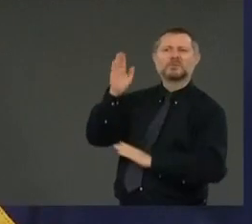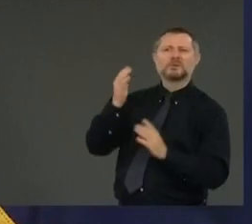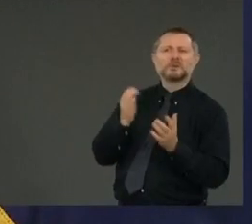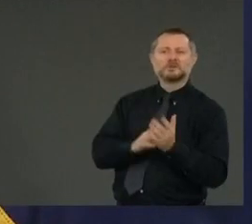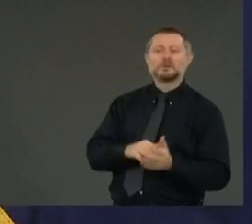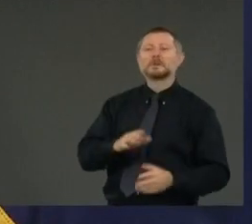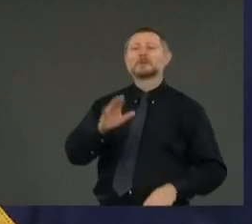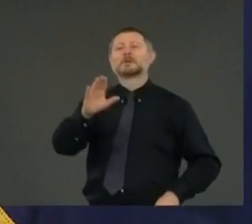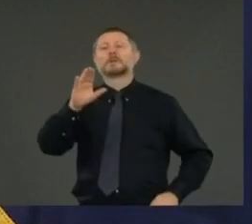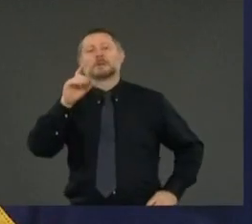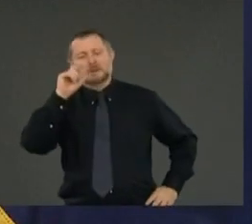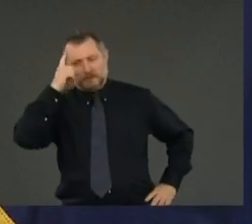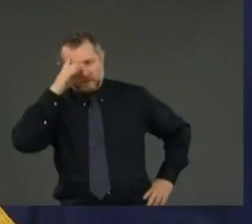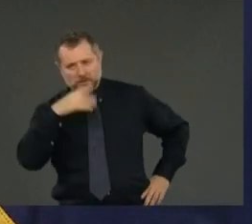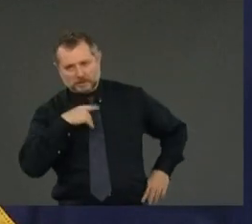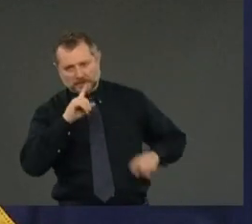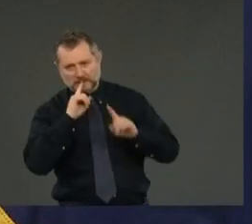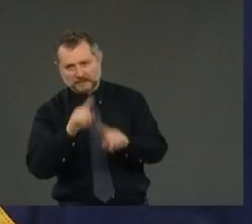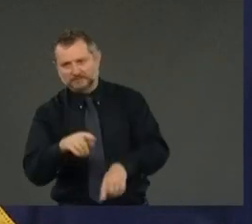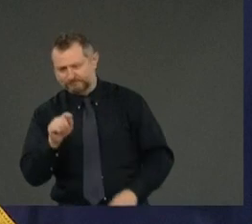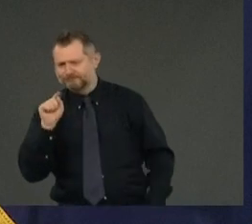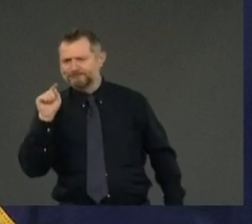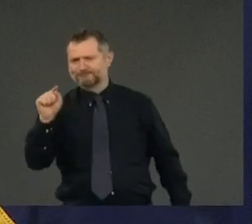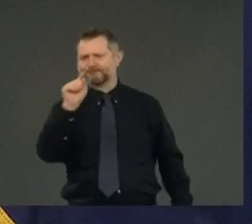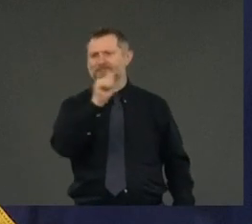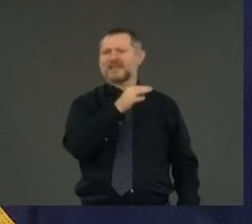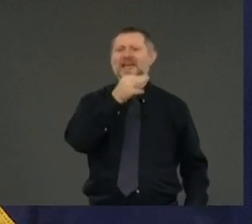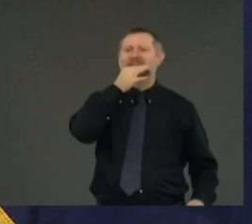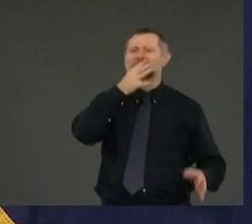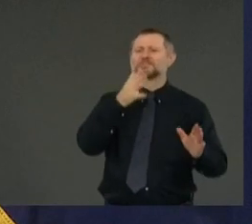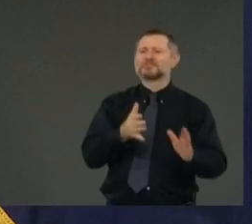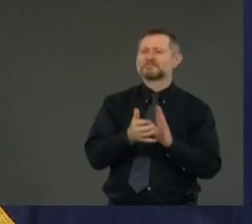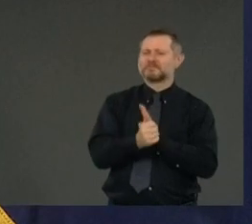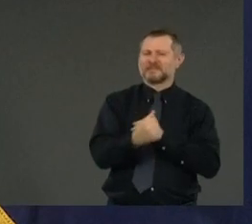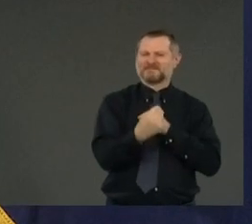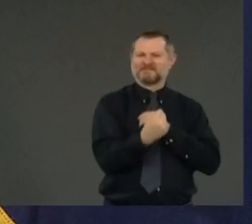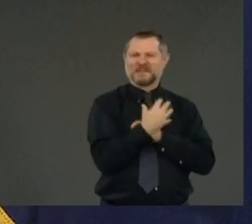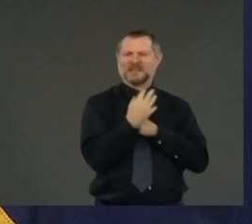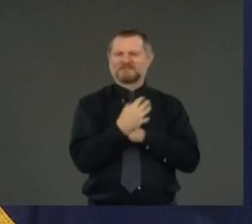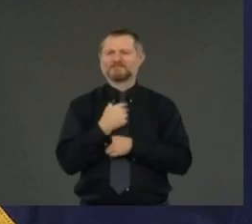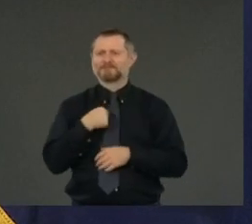I have experts who have advised me to do that.